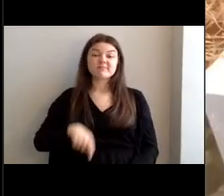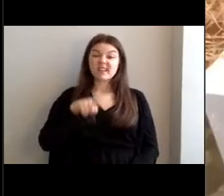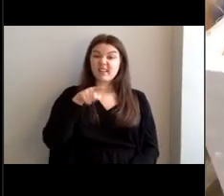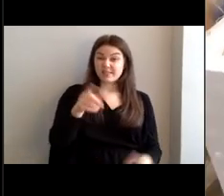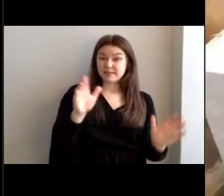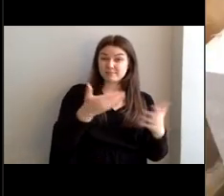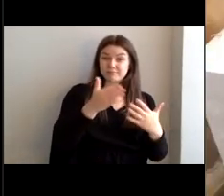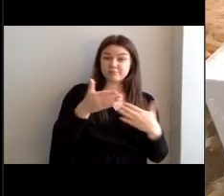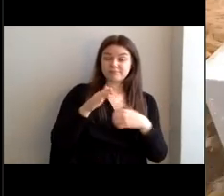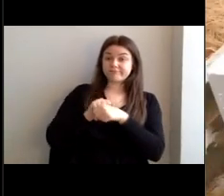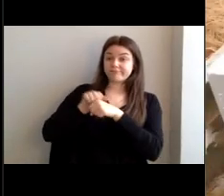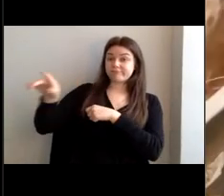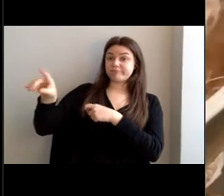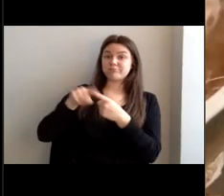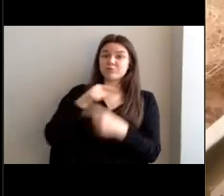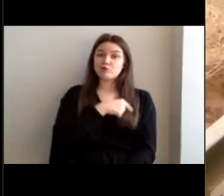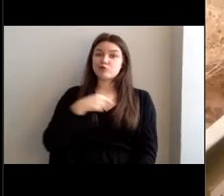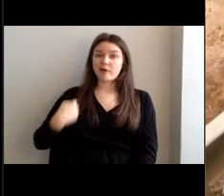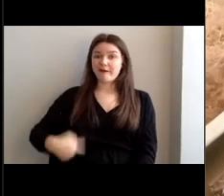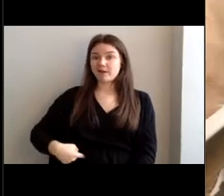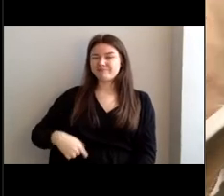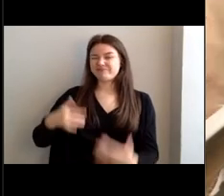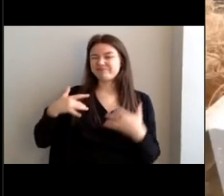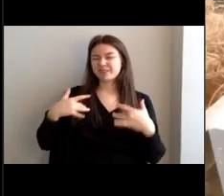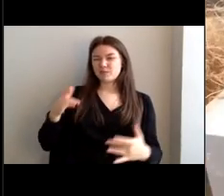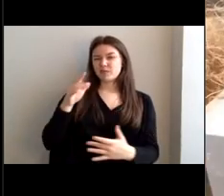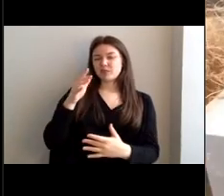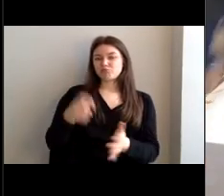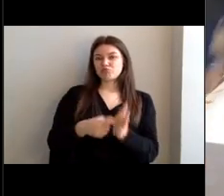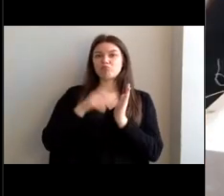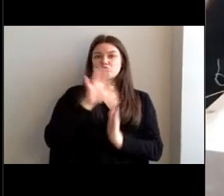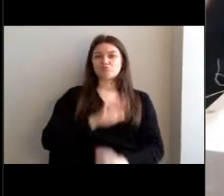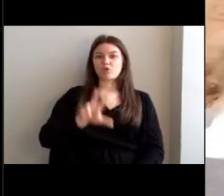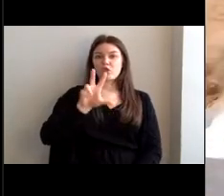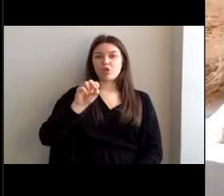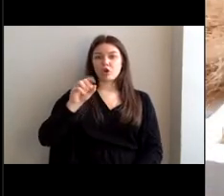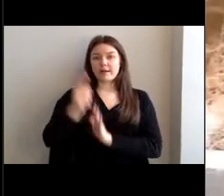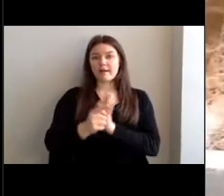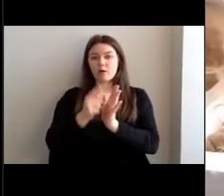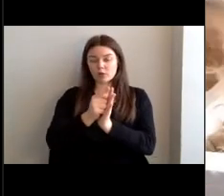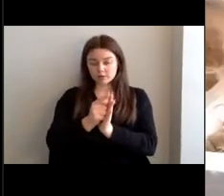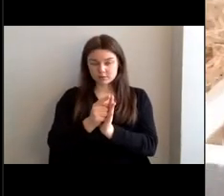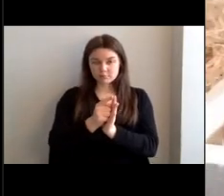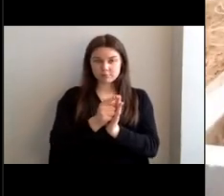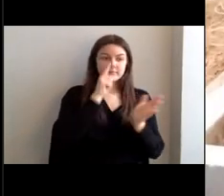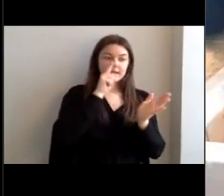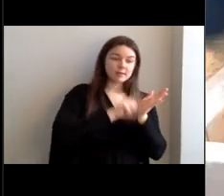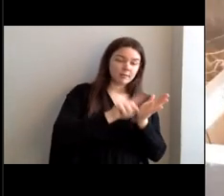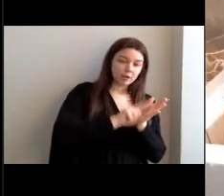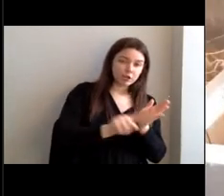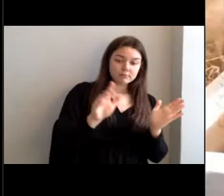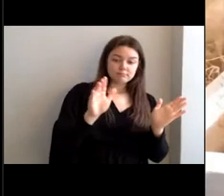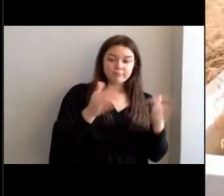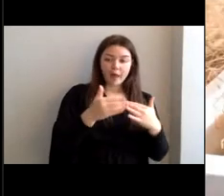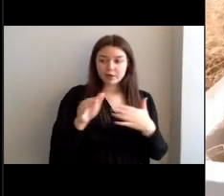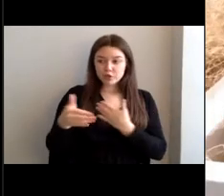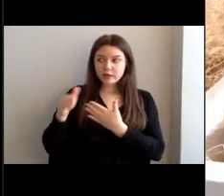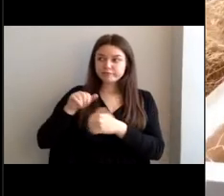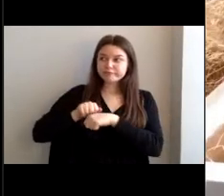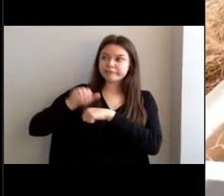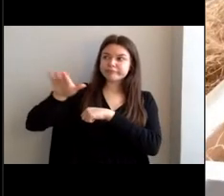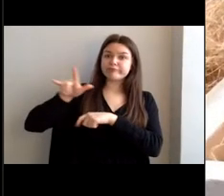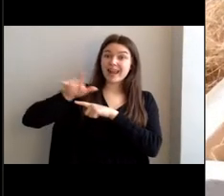takes around 30 hours. So we do the inspection, do the packaging, then they do the transport on the airplane. And then once they get to the